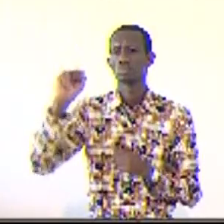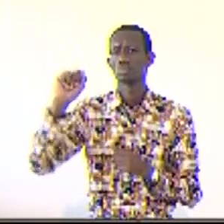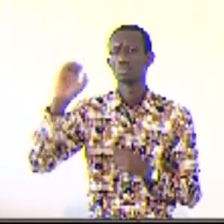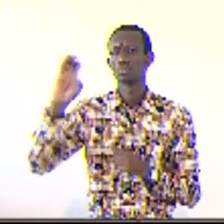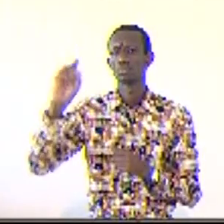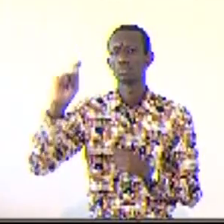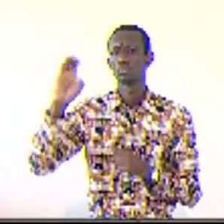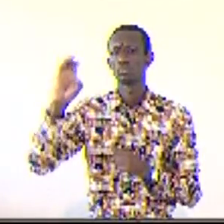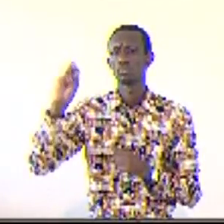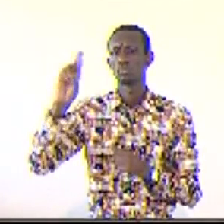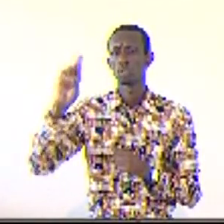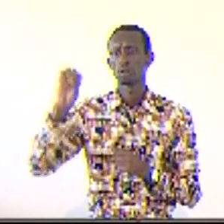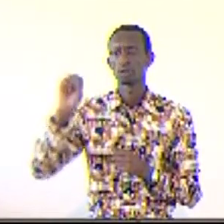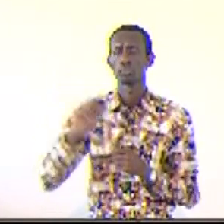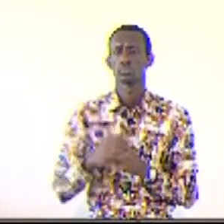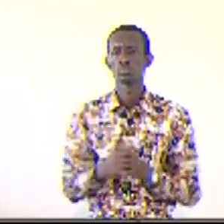the factors